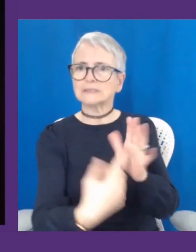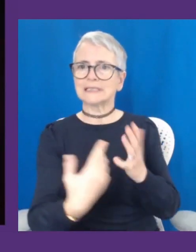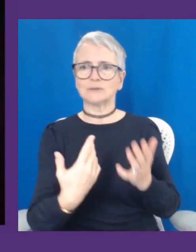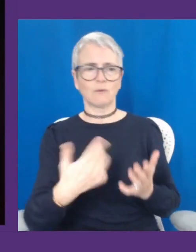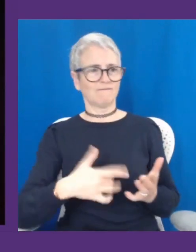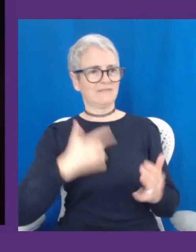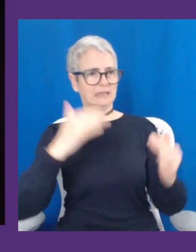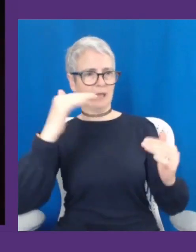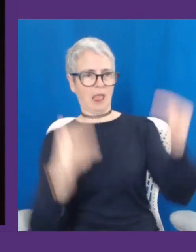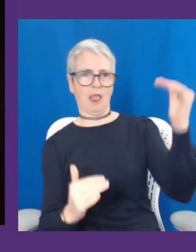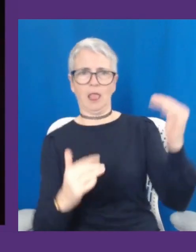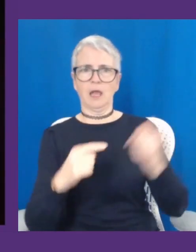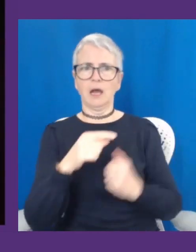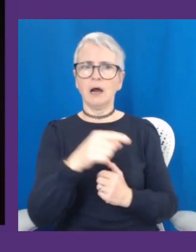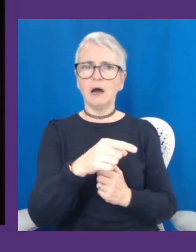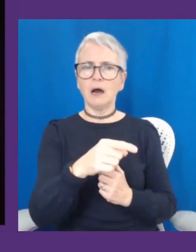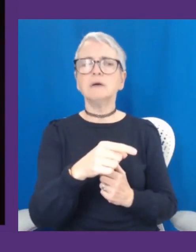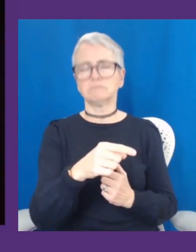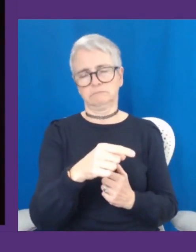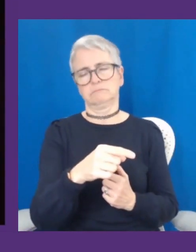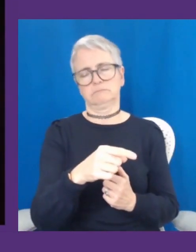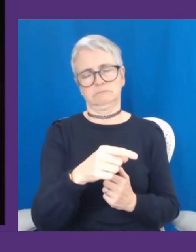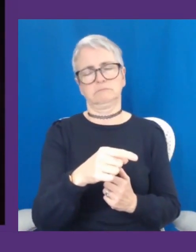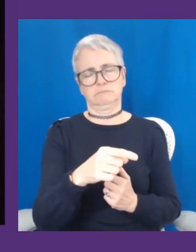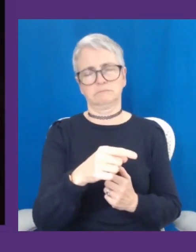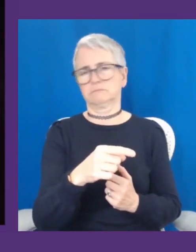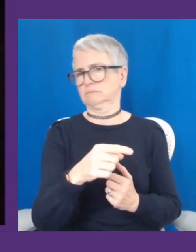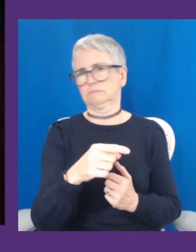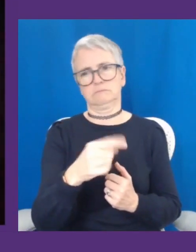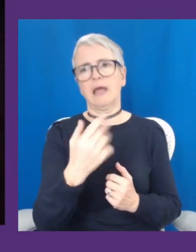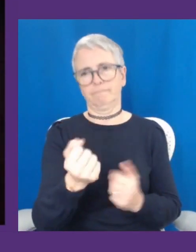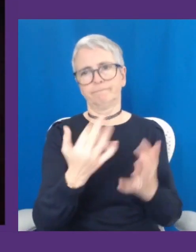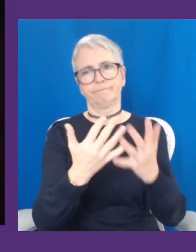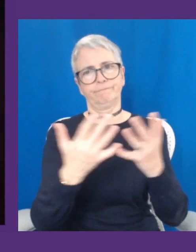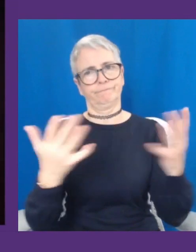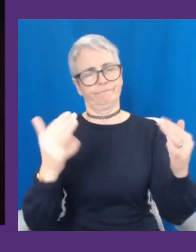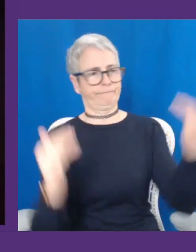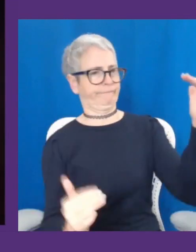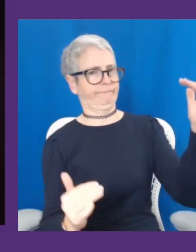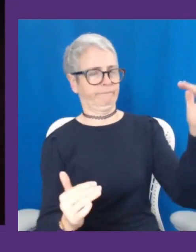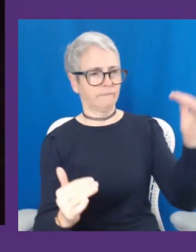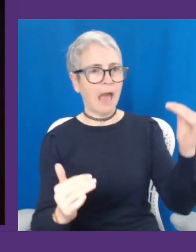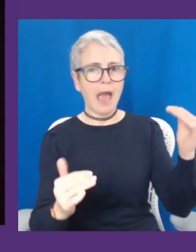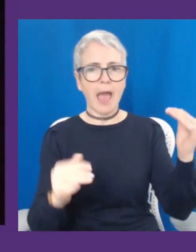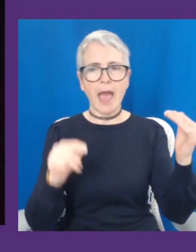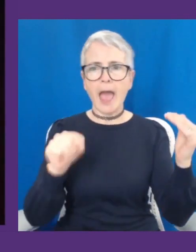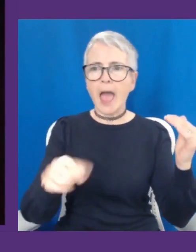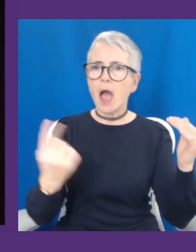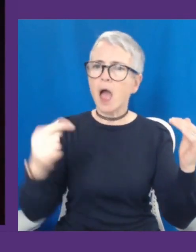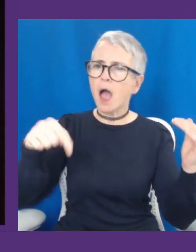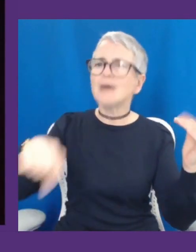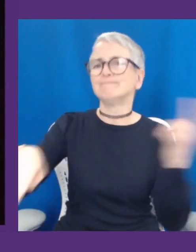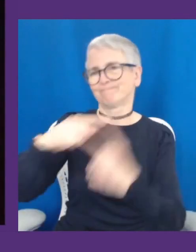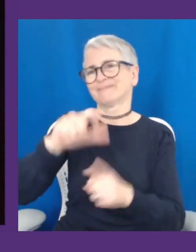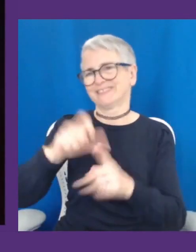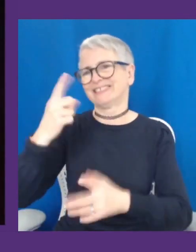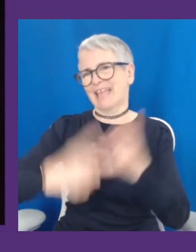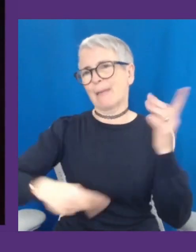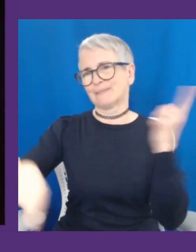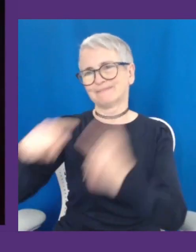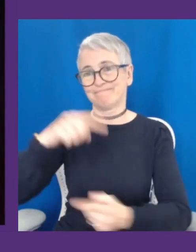And clearly there's a massive fit with disabled people in the UK there, because we're not in a position